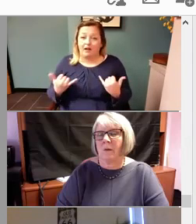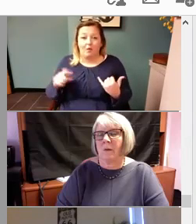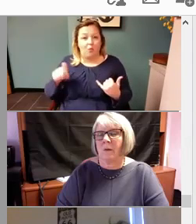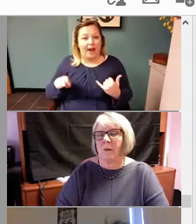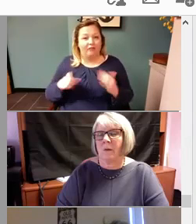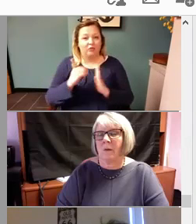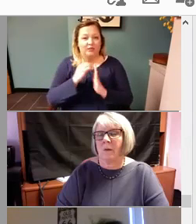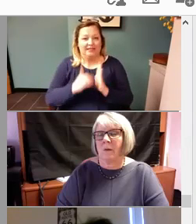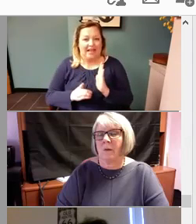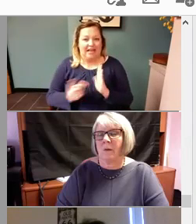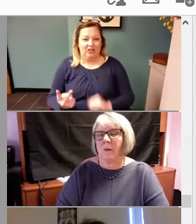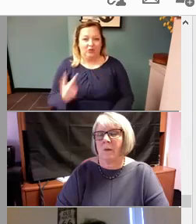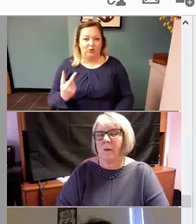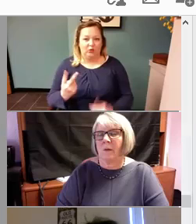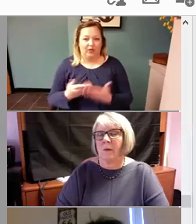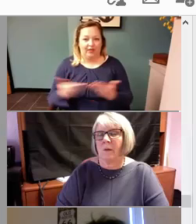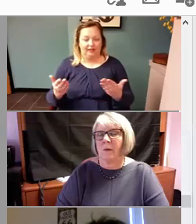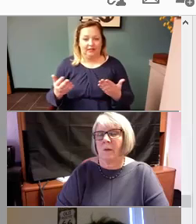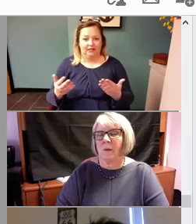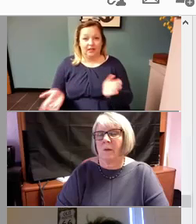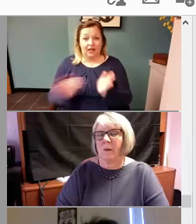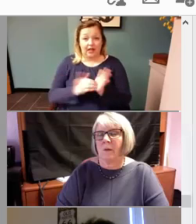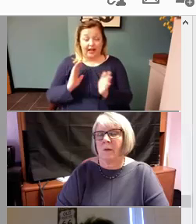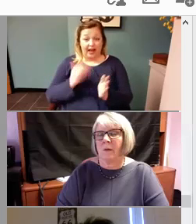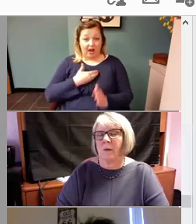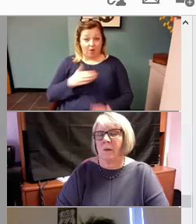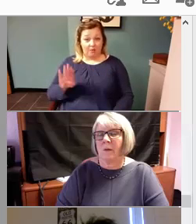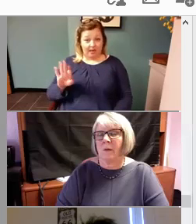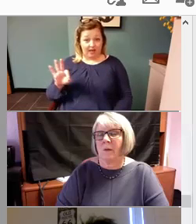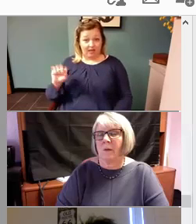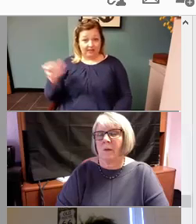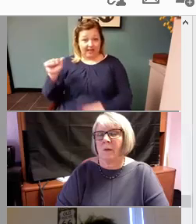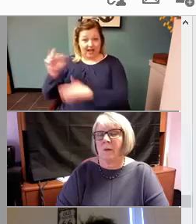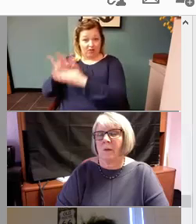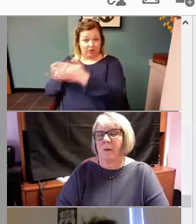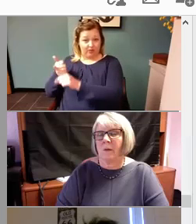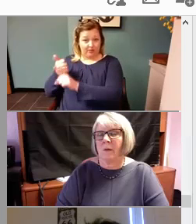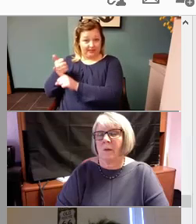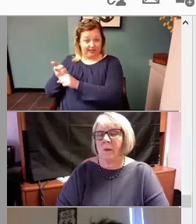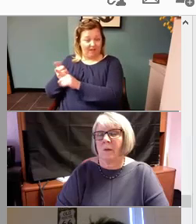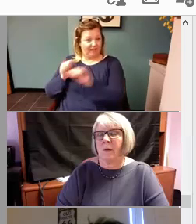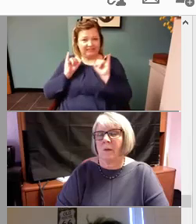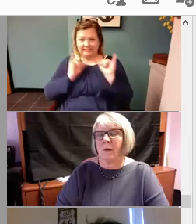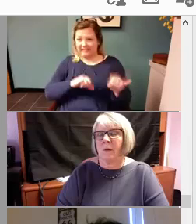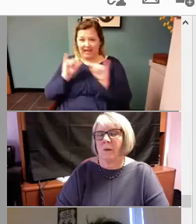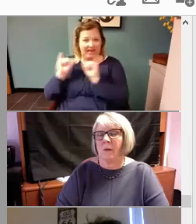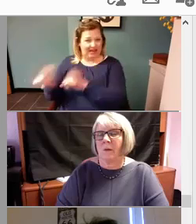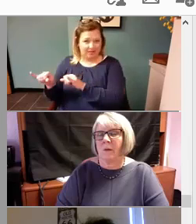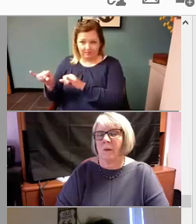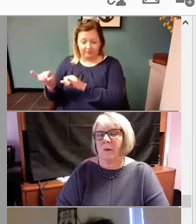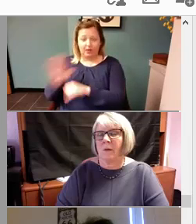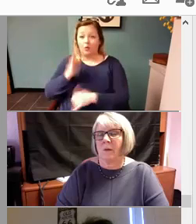Again, our BFS algorithm still remains the same, right? We are still going to eject from our